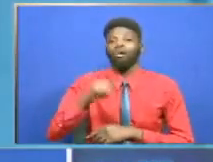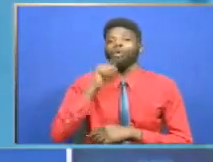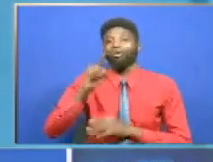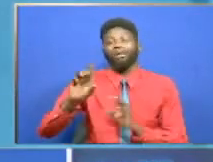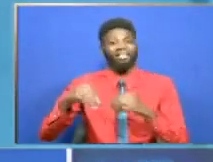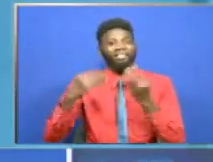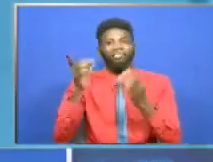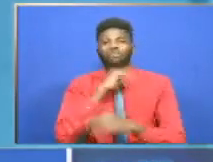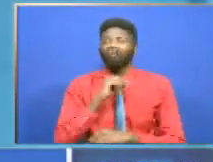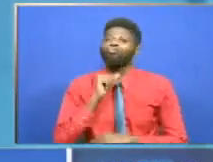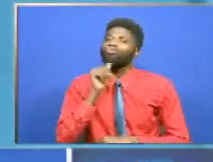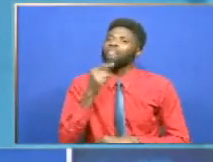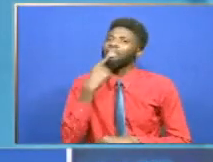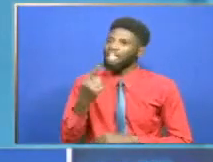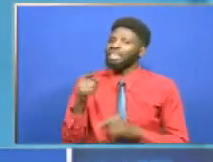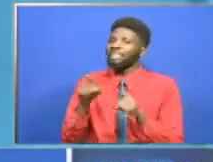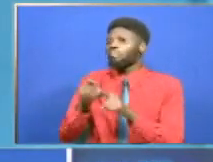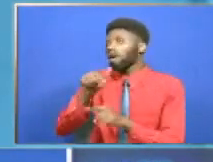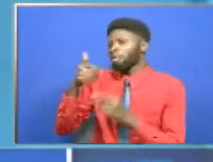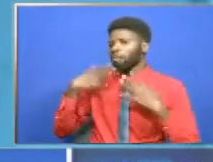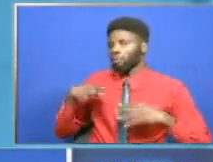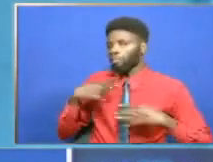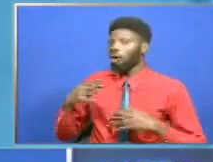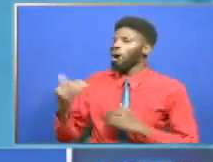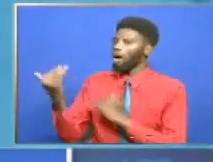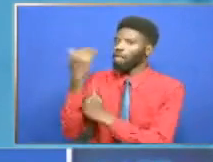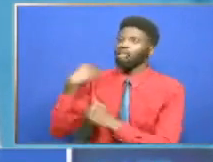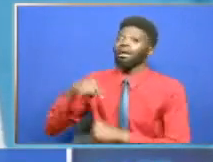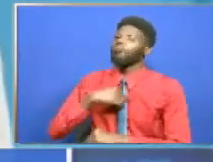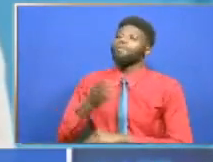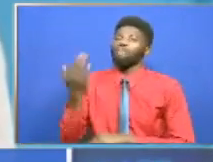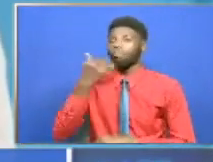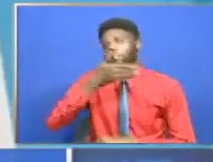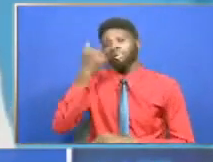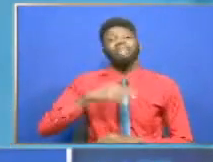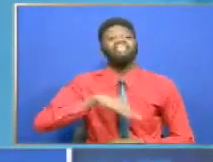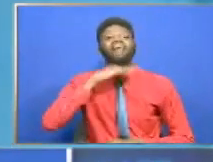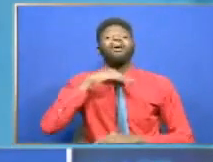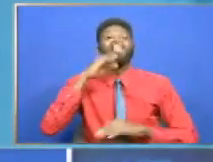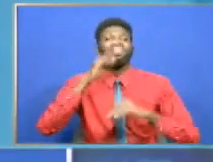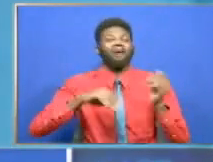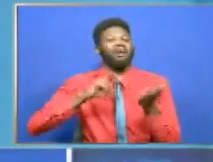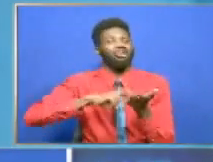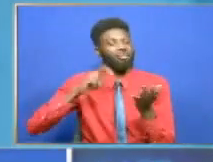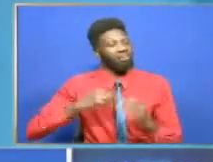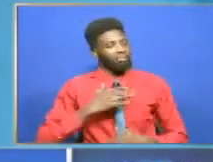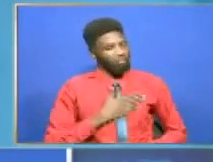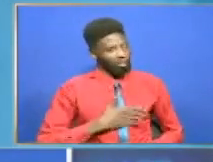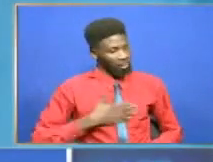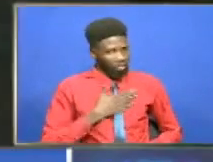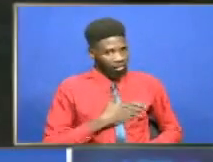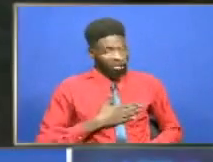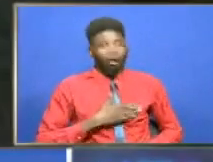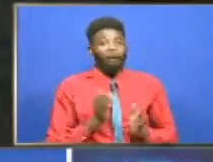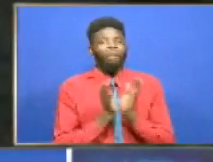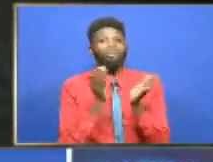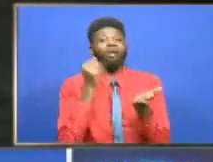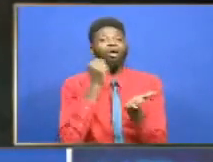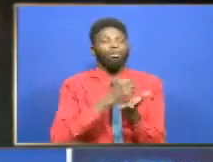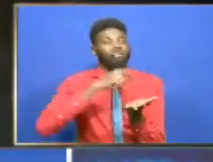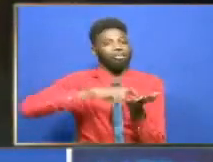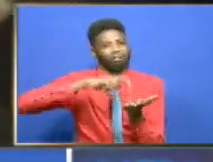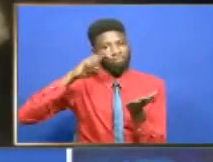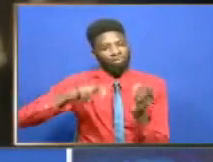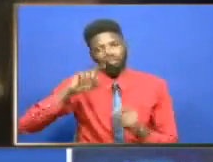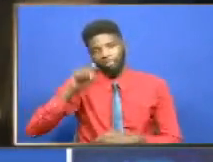don't tell us like those who told us before that they would rather die than resign. Please leave public office.